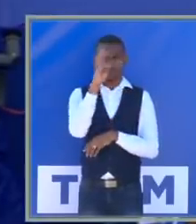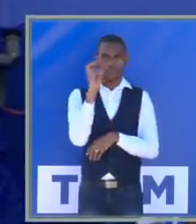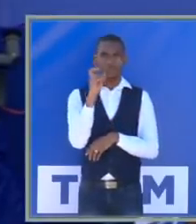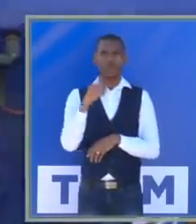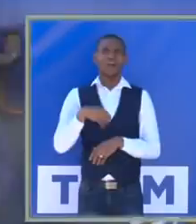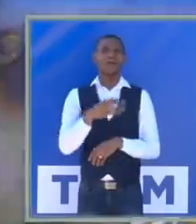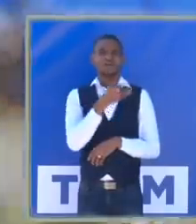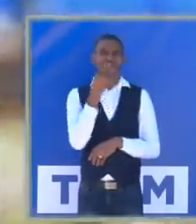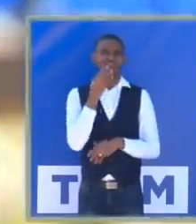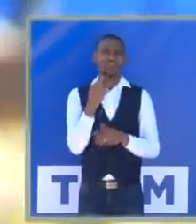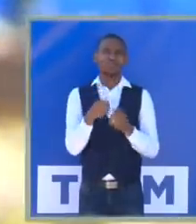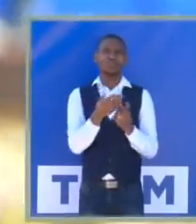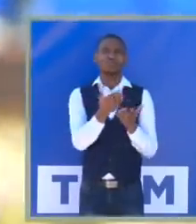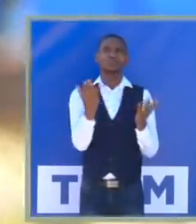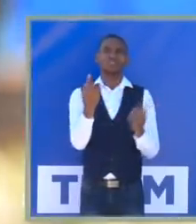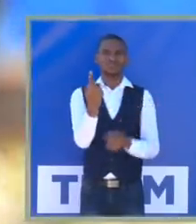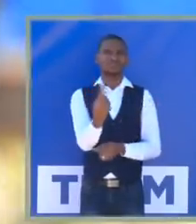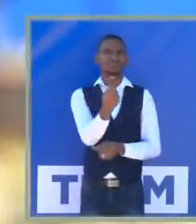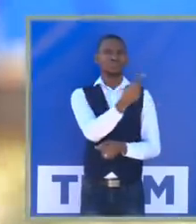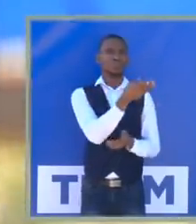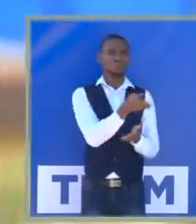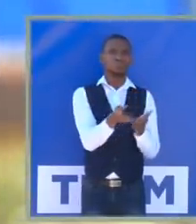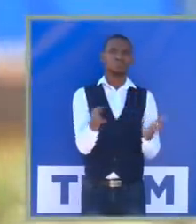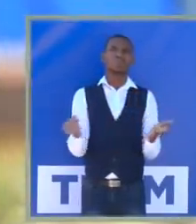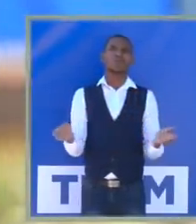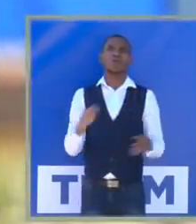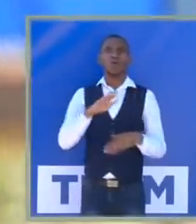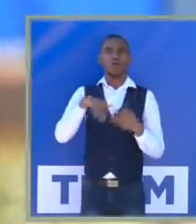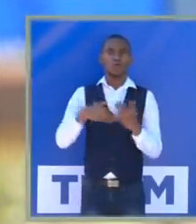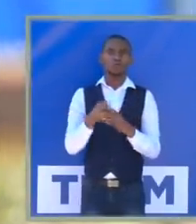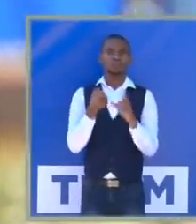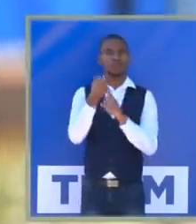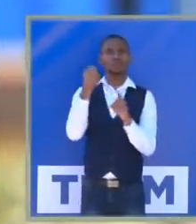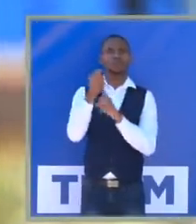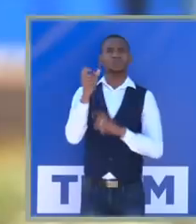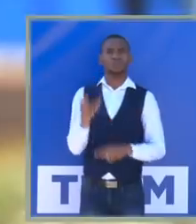And I want to say this to you, to every single one of you, to all the activists who are here,